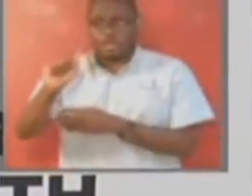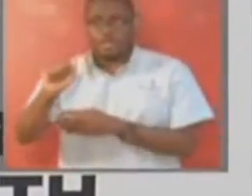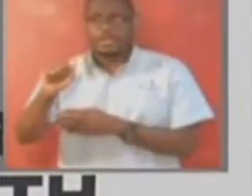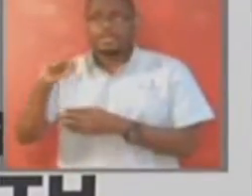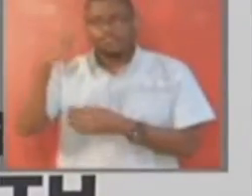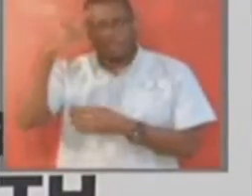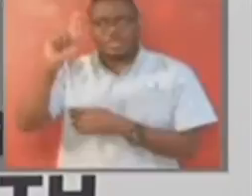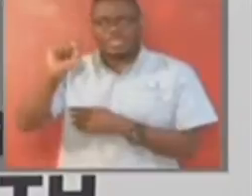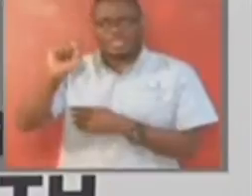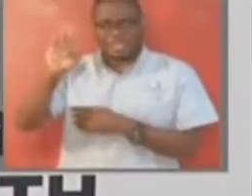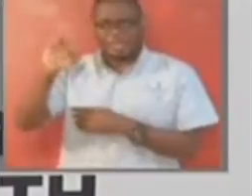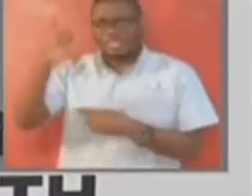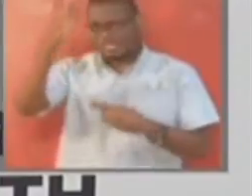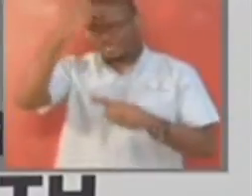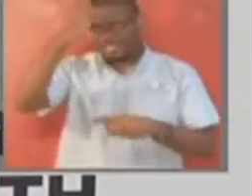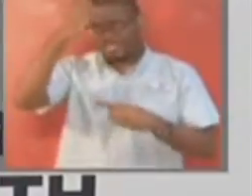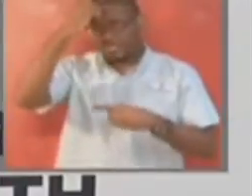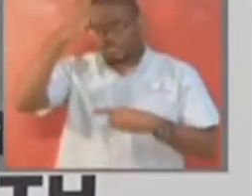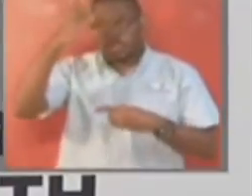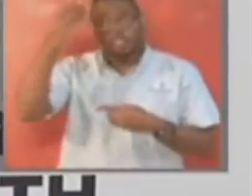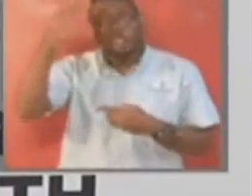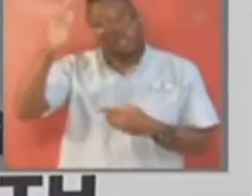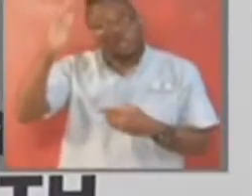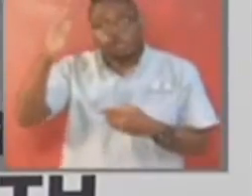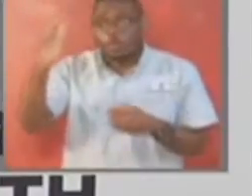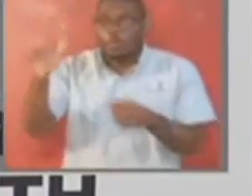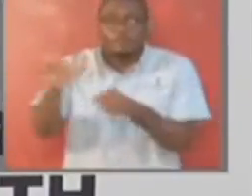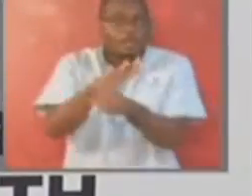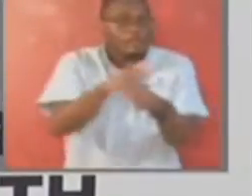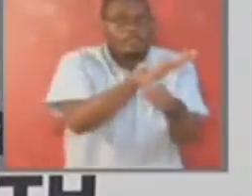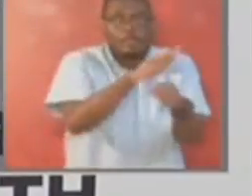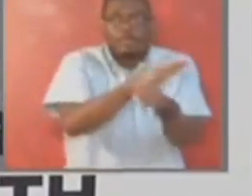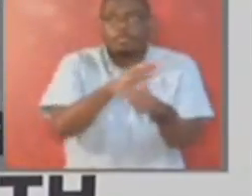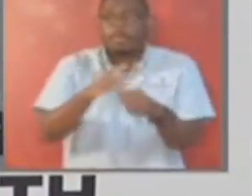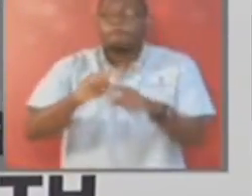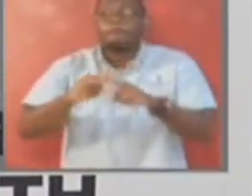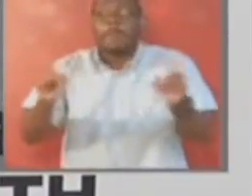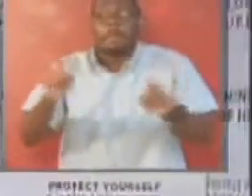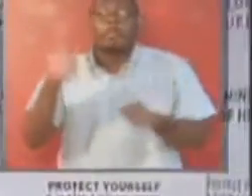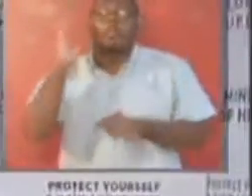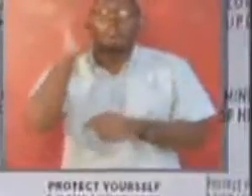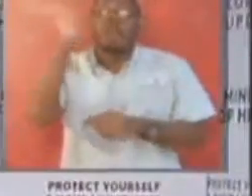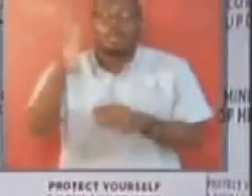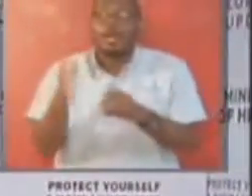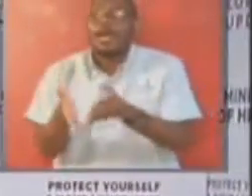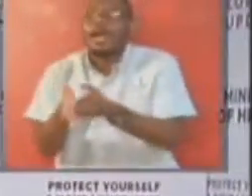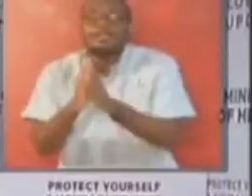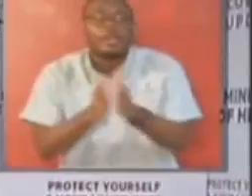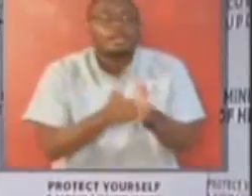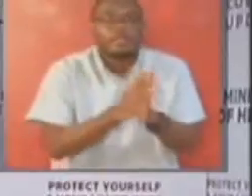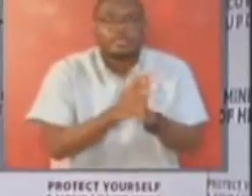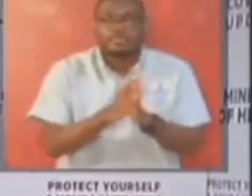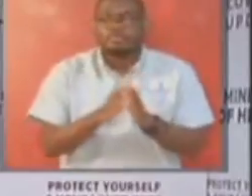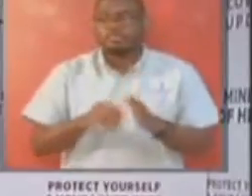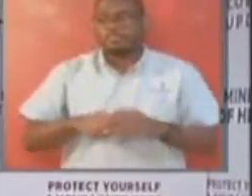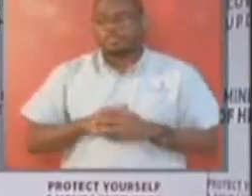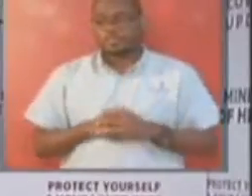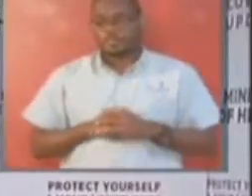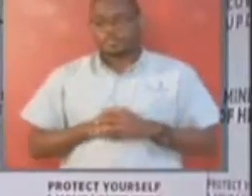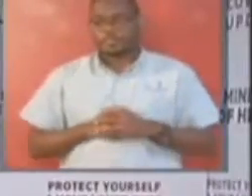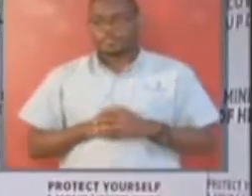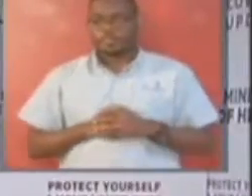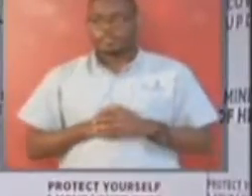that any of them are filled to capacity, but we will check into North Central to get some more details. Thank you very much, CMO. And we